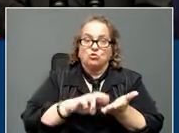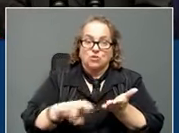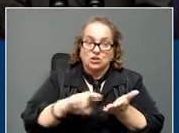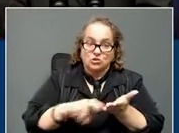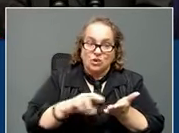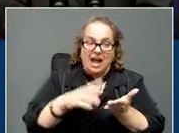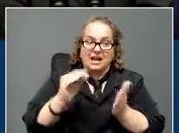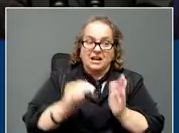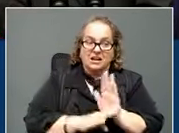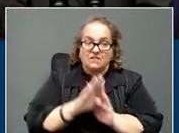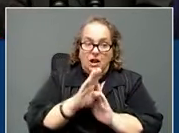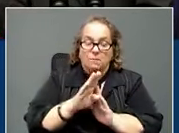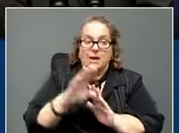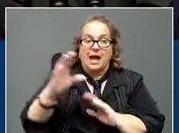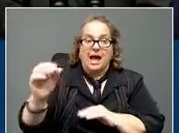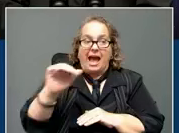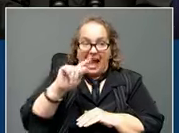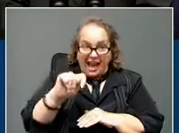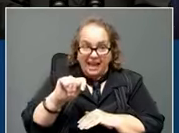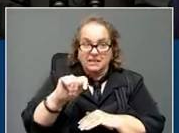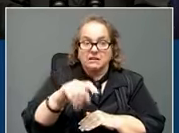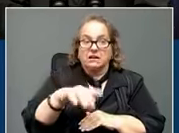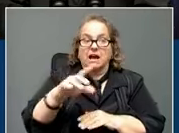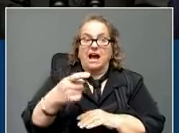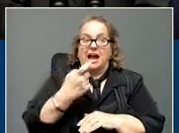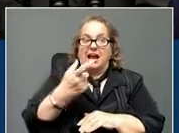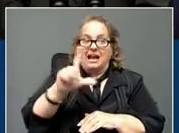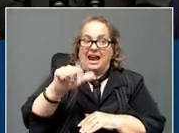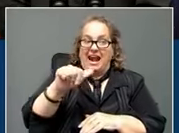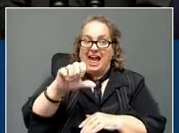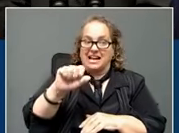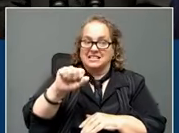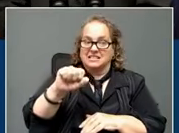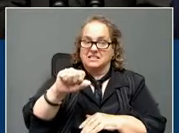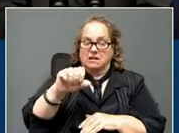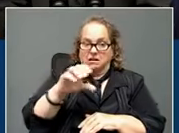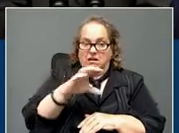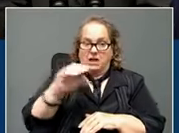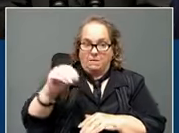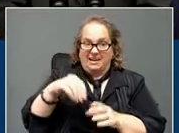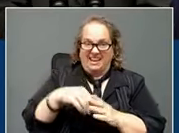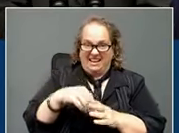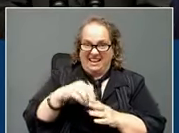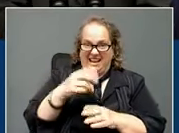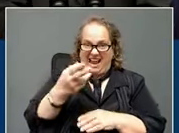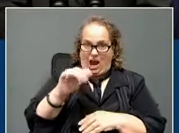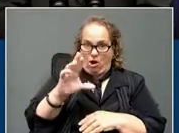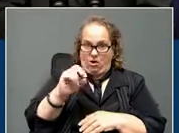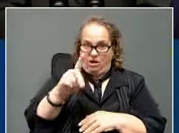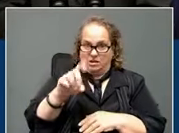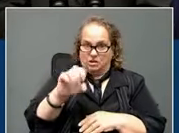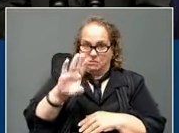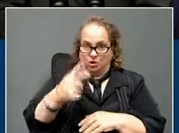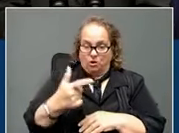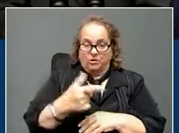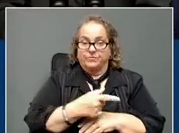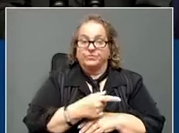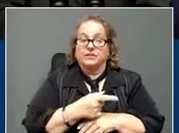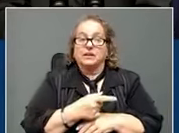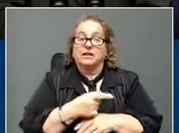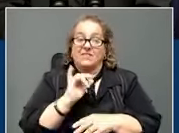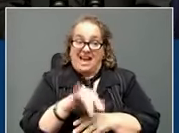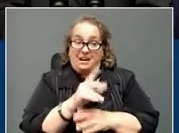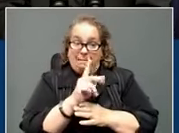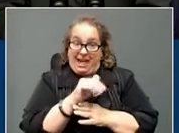and Innovation Center in Harrodsburg. This isn't the first investment Apple has made at the plant, which produces high-tech break and